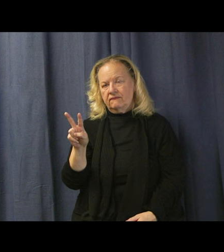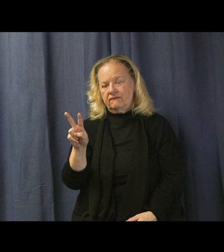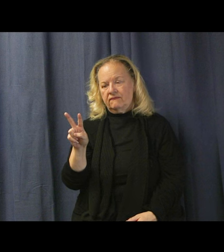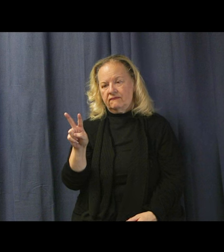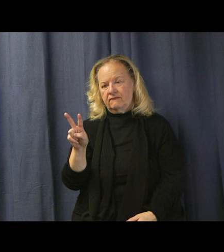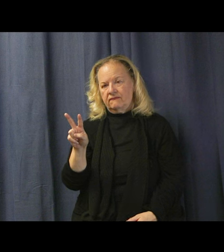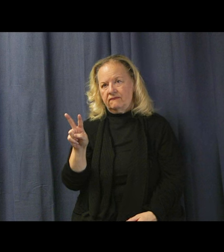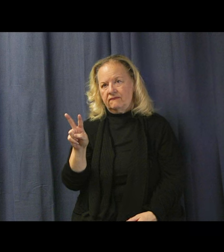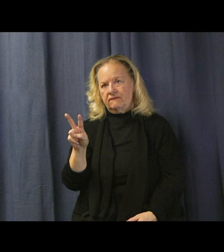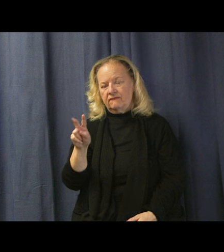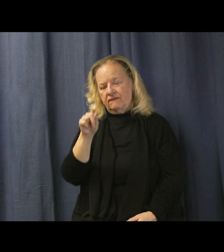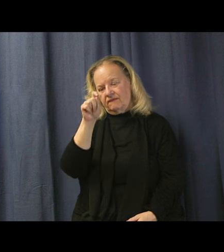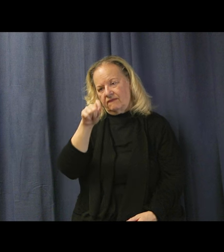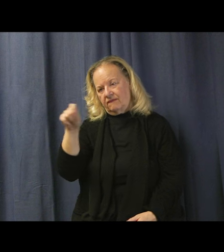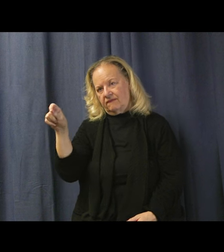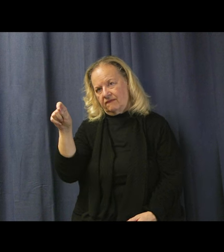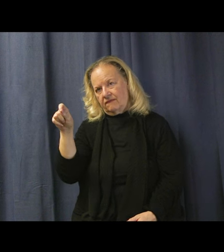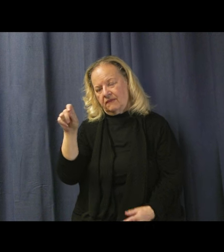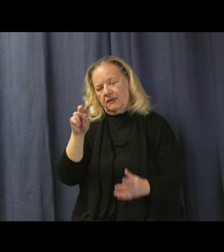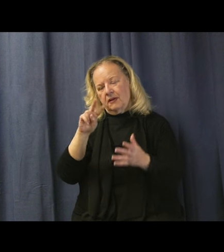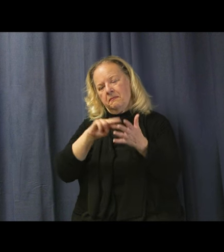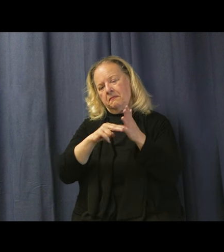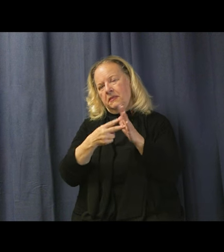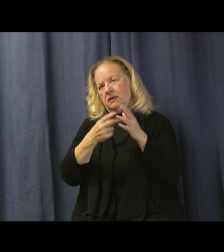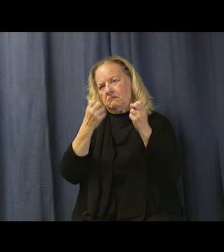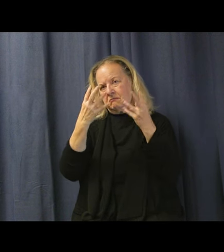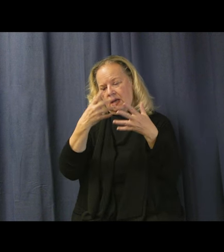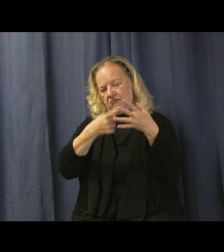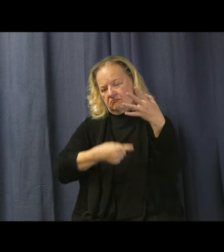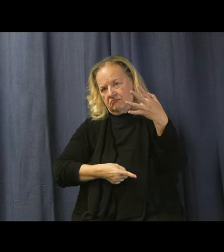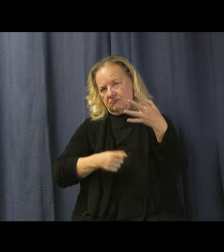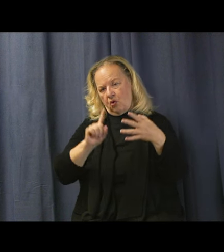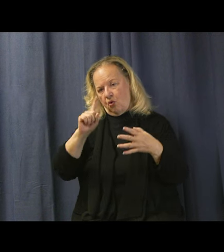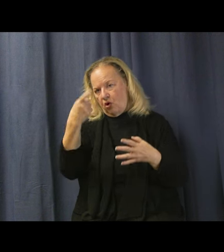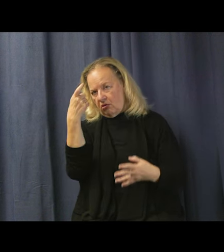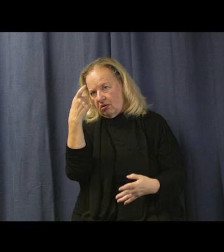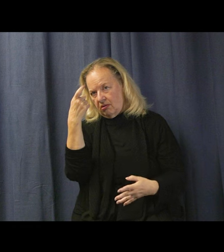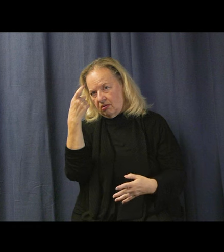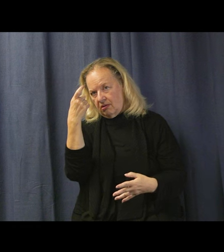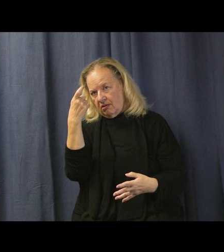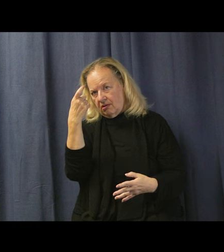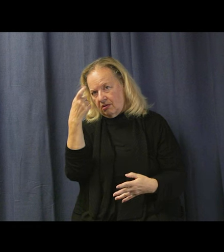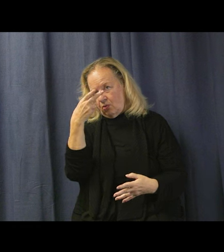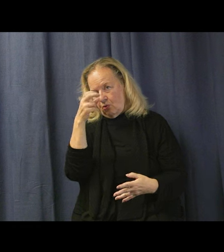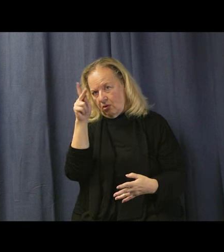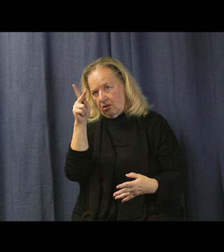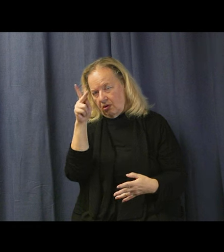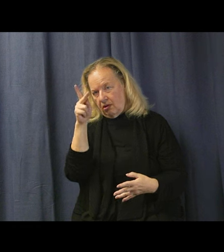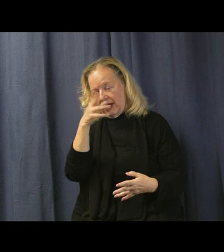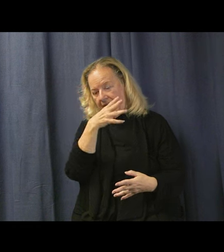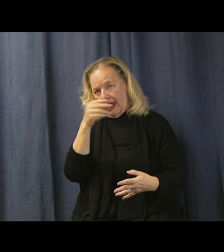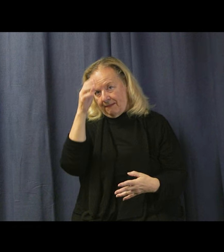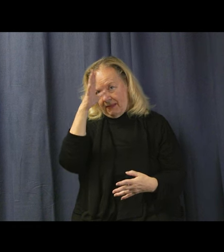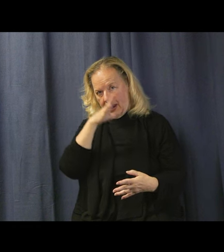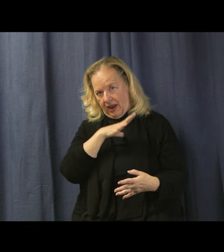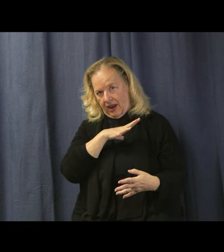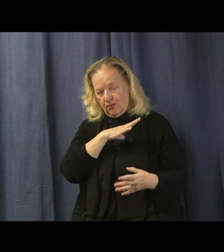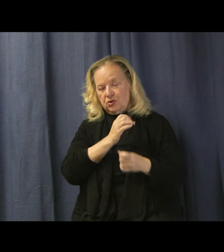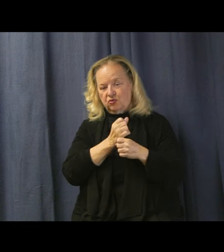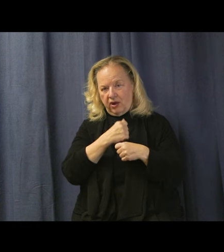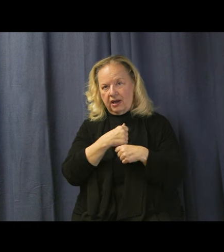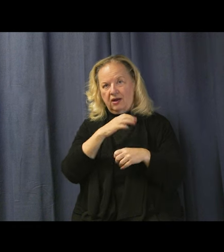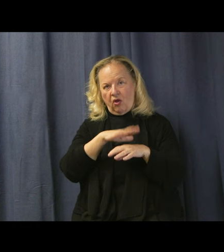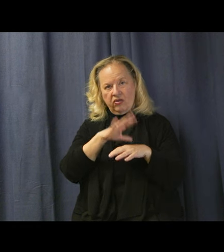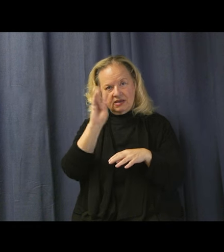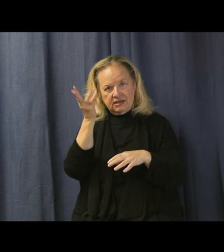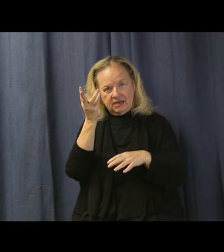The letter Vav represents many things. It represents a hook, but it also represents man, because man was created on the sixth